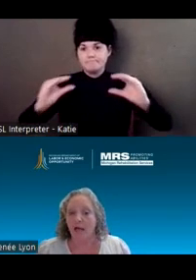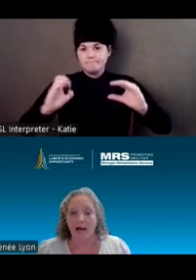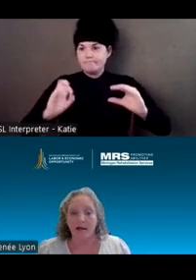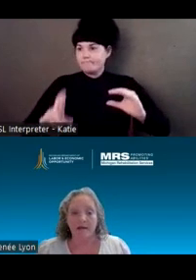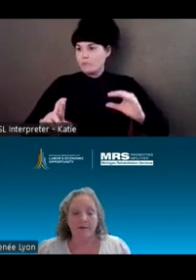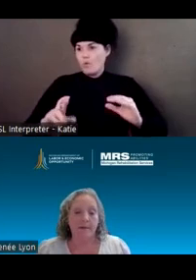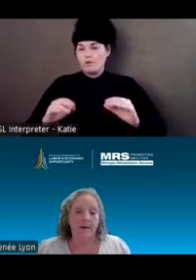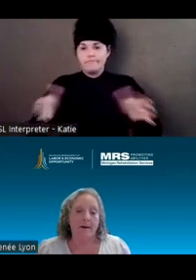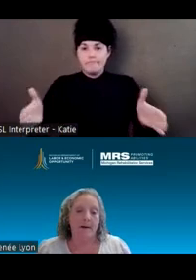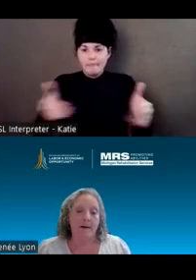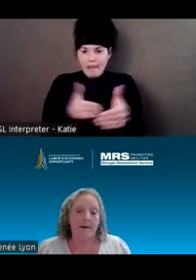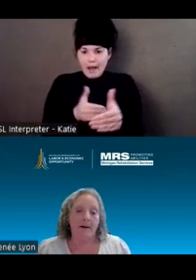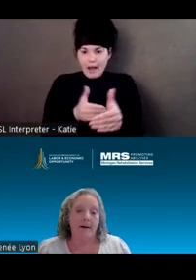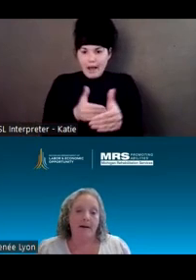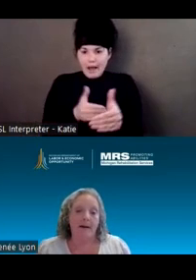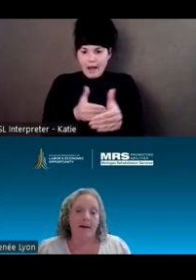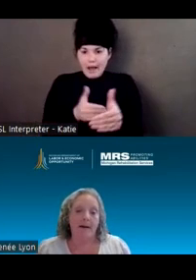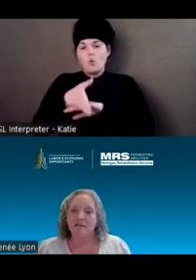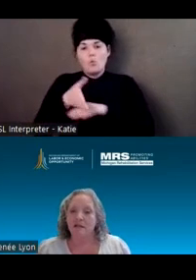wood block.